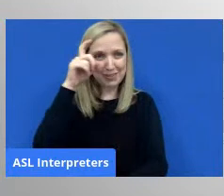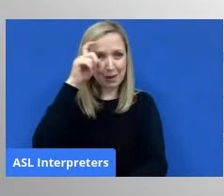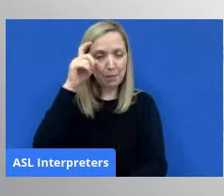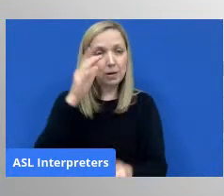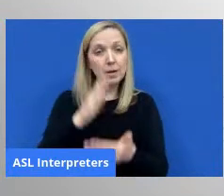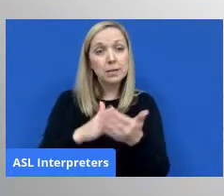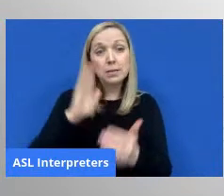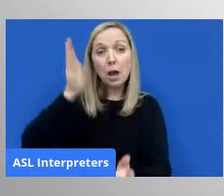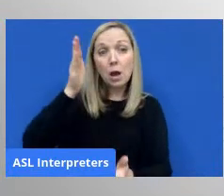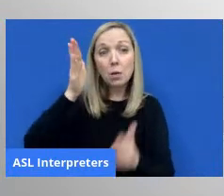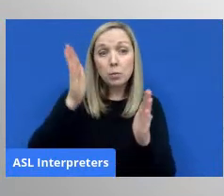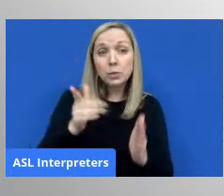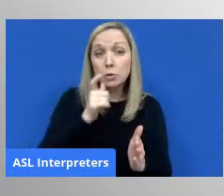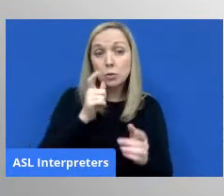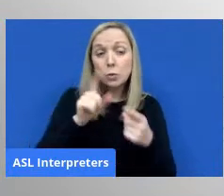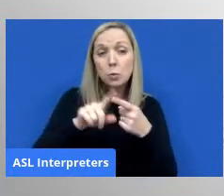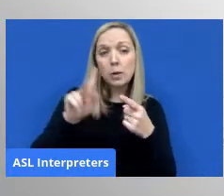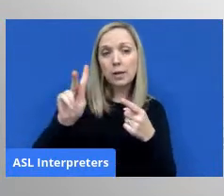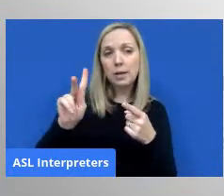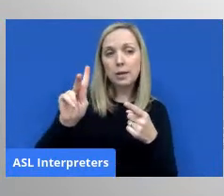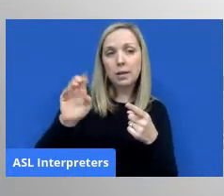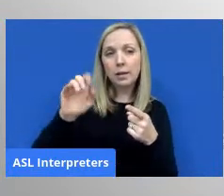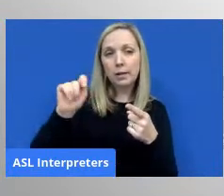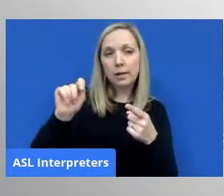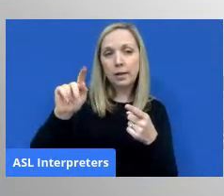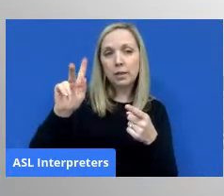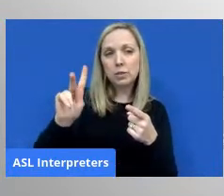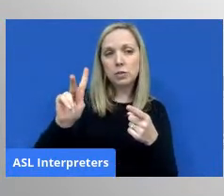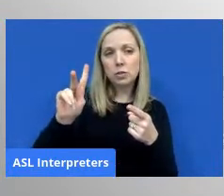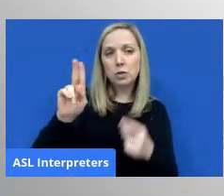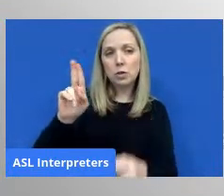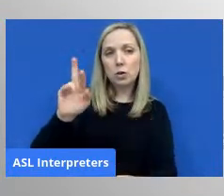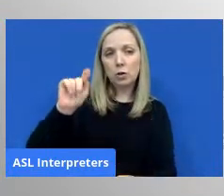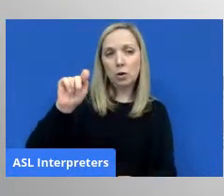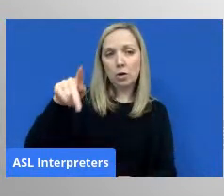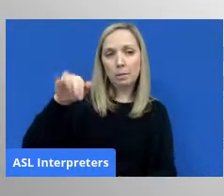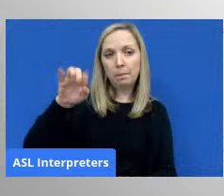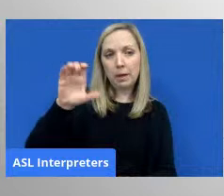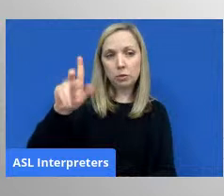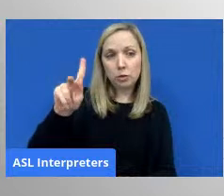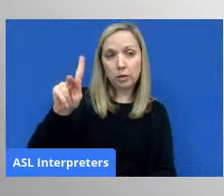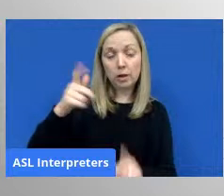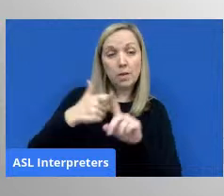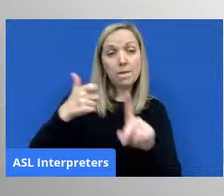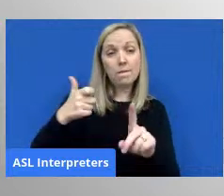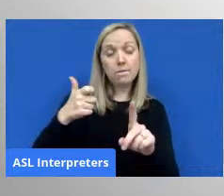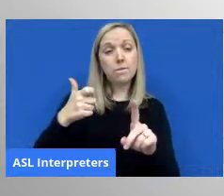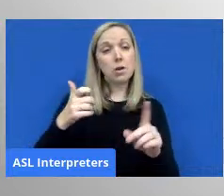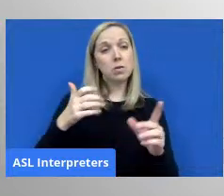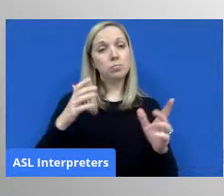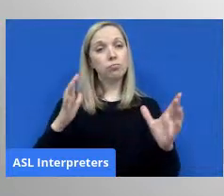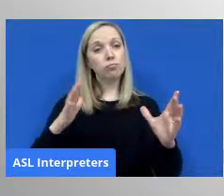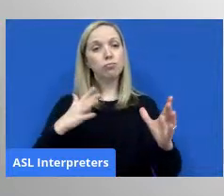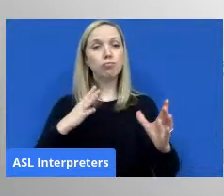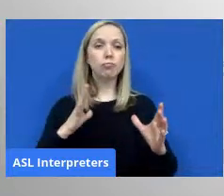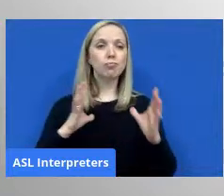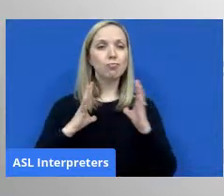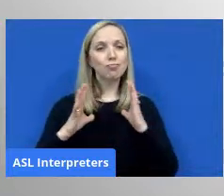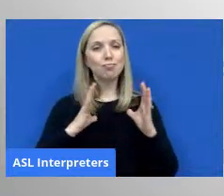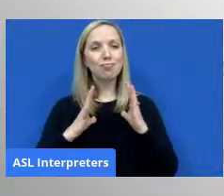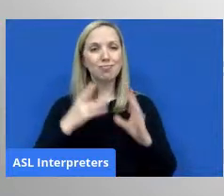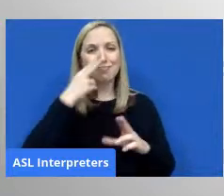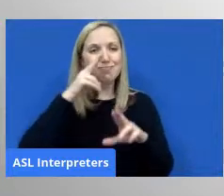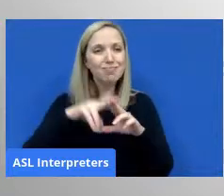Kent Kirkpatrick from Leisure Services, Hope McGuire and Angela